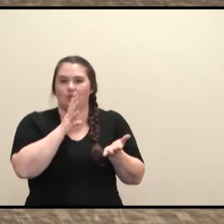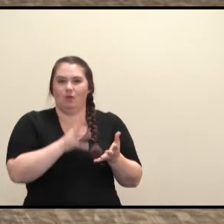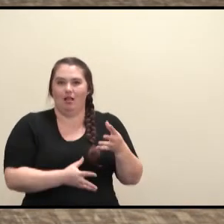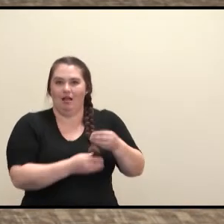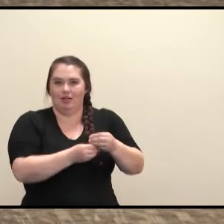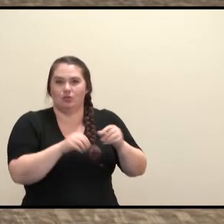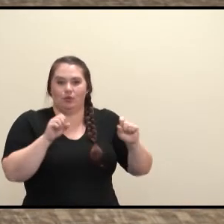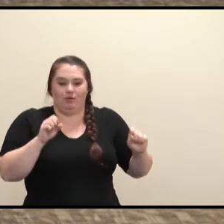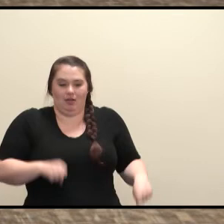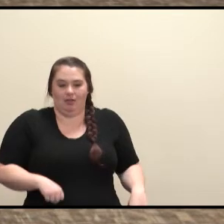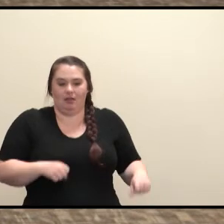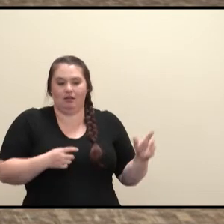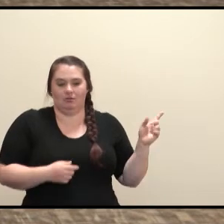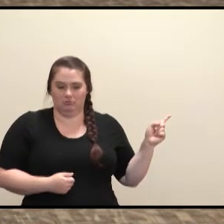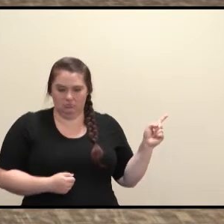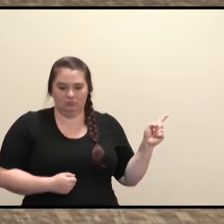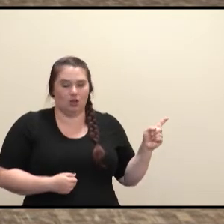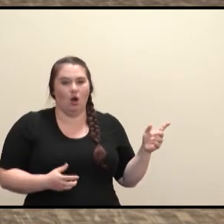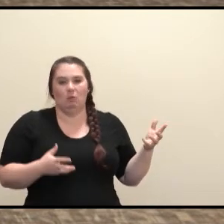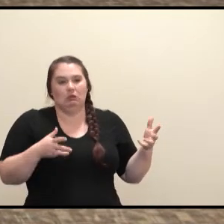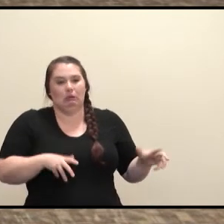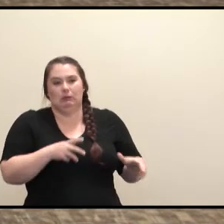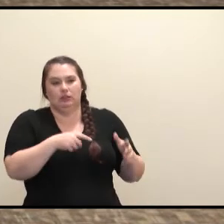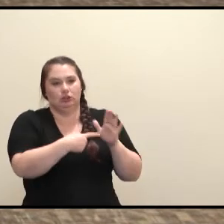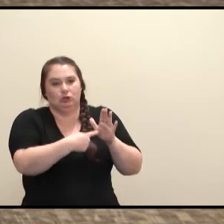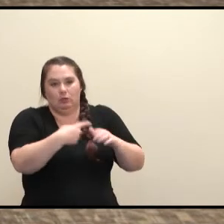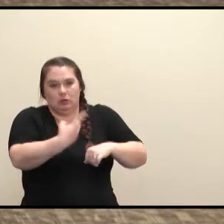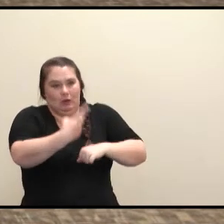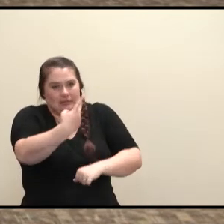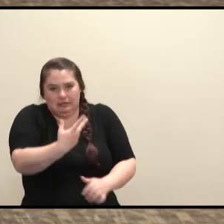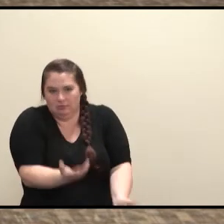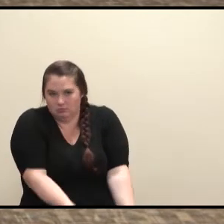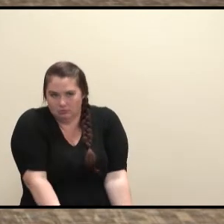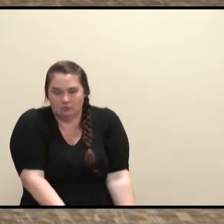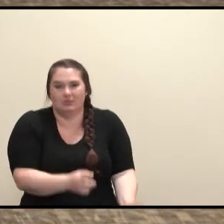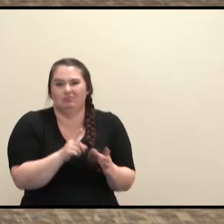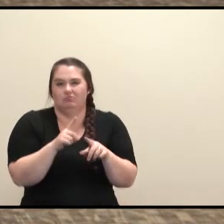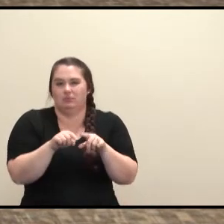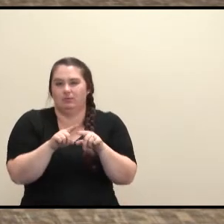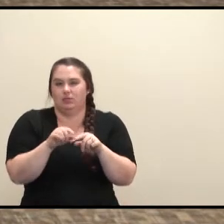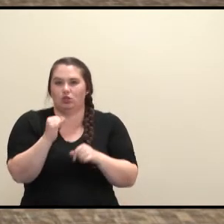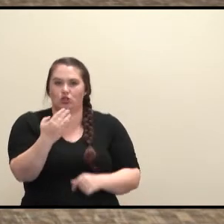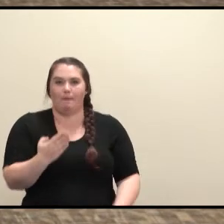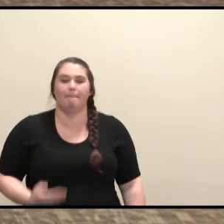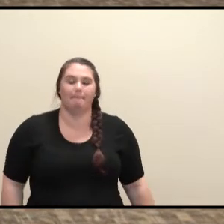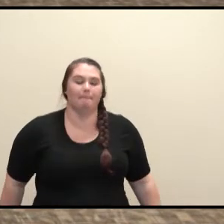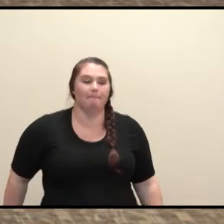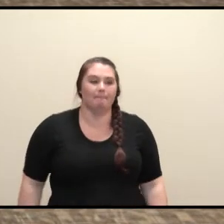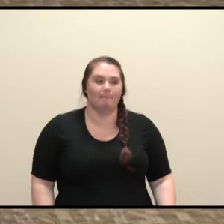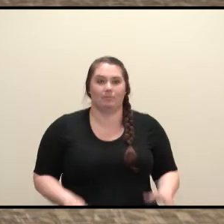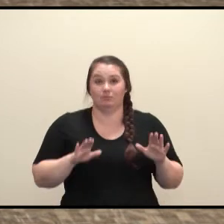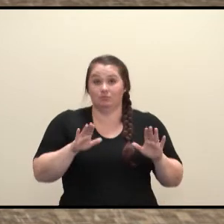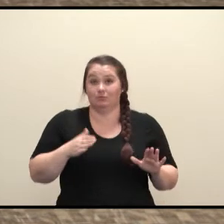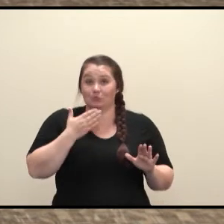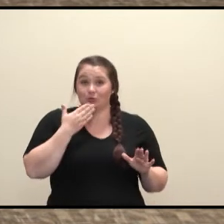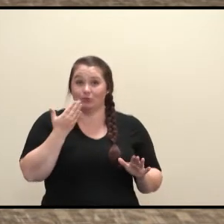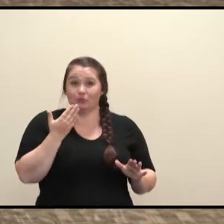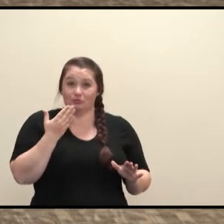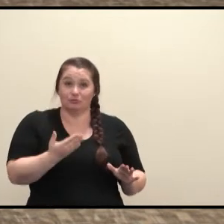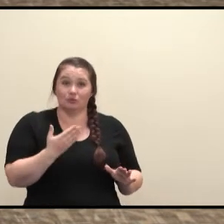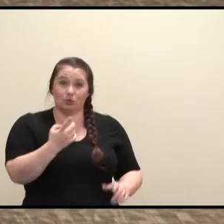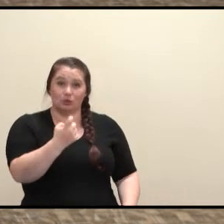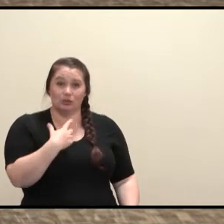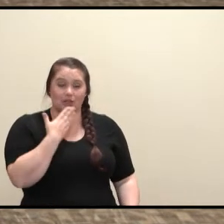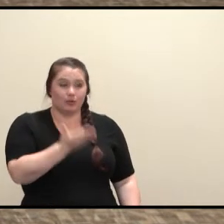market value. Sometimes the district's like, nope, we don't want to show them twice. It's really dependent on the job. That's a great question, though. Any